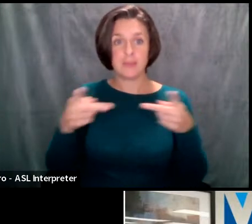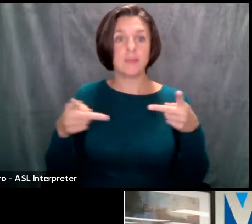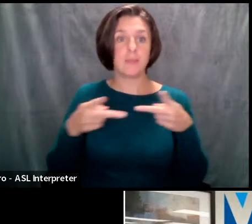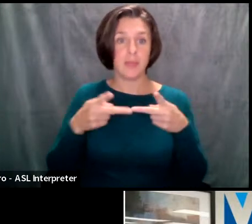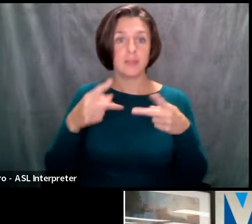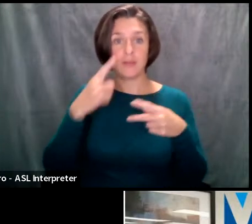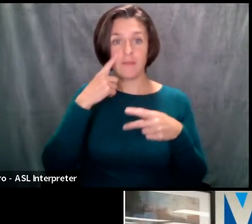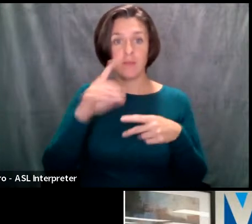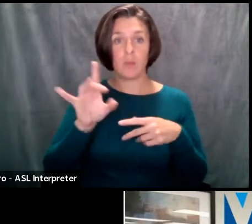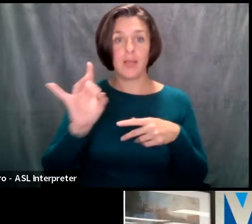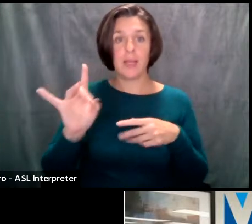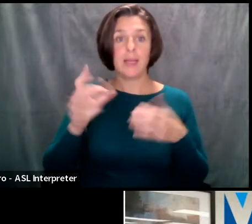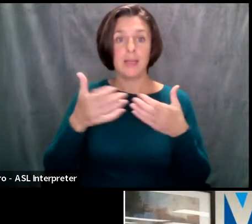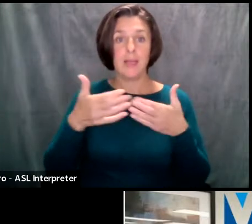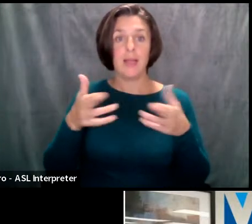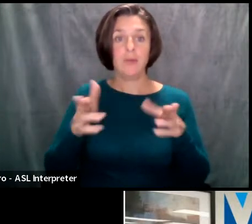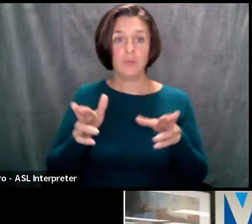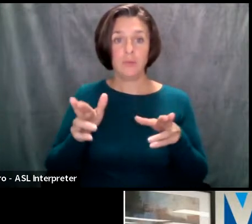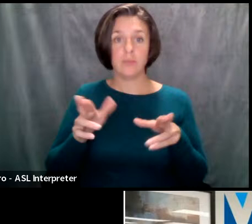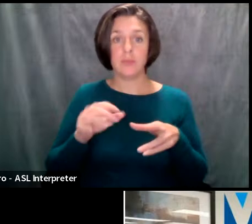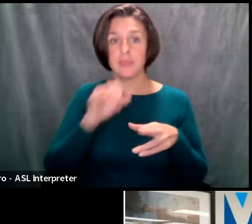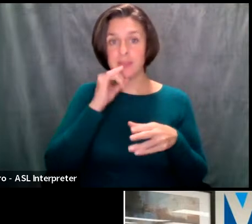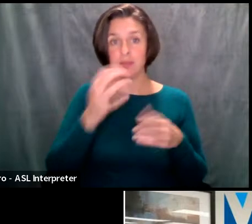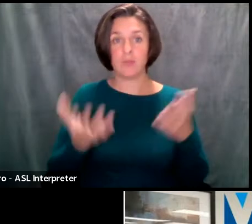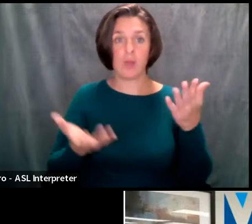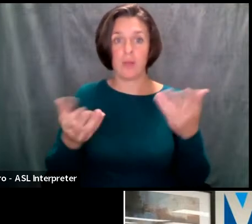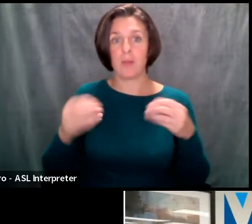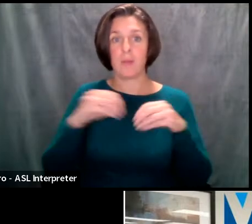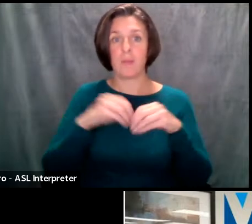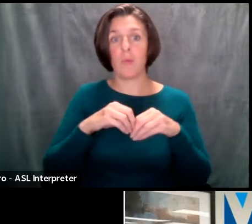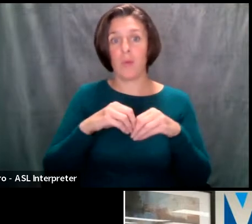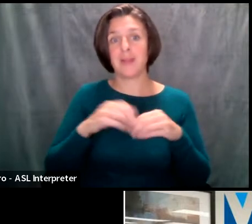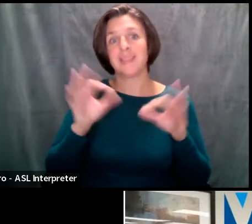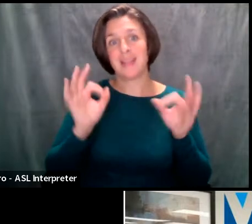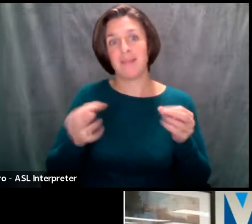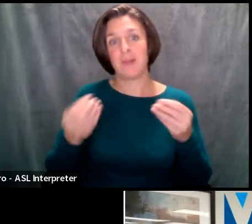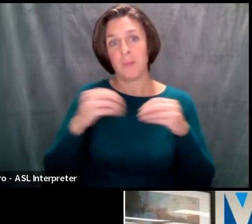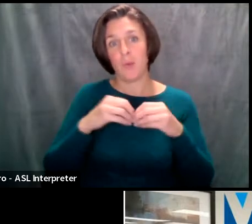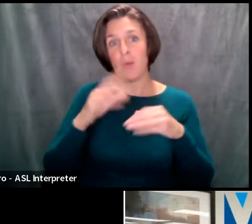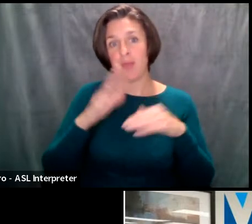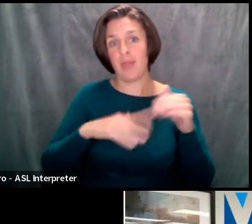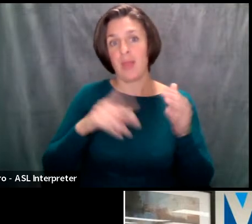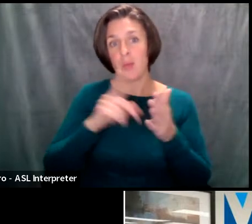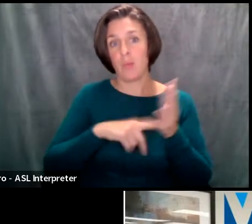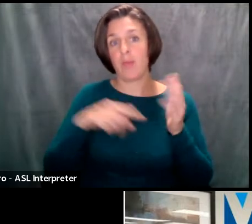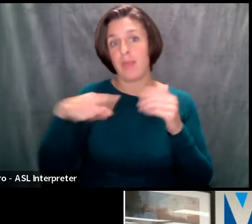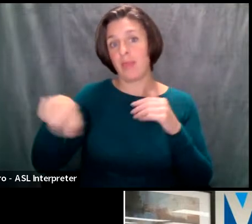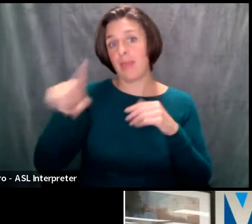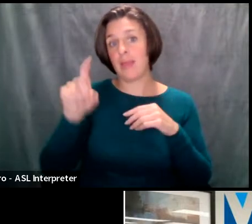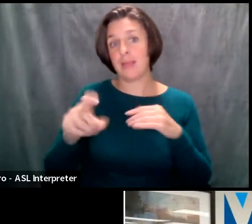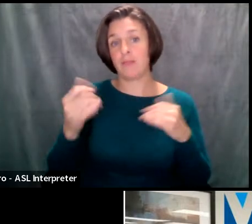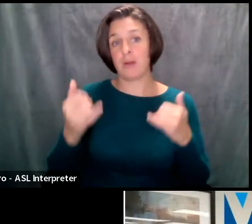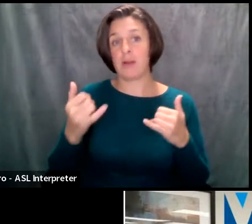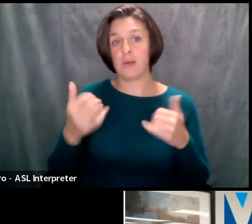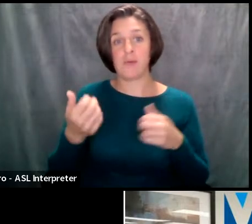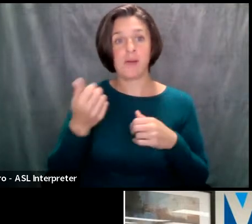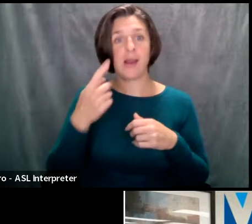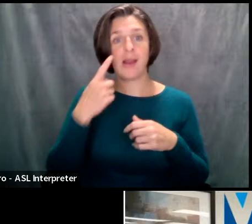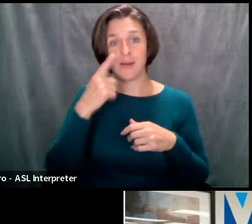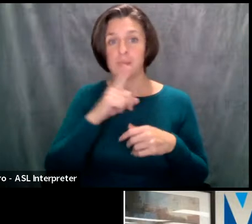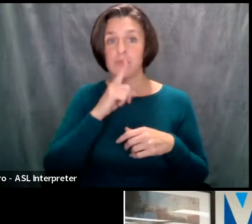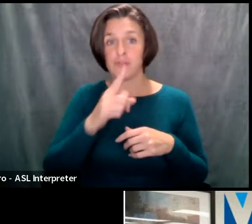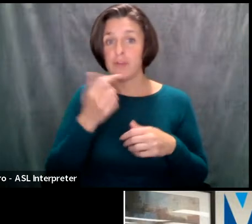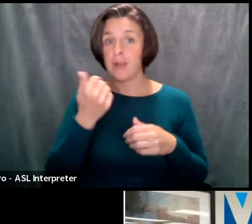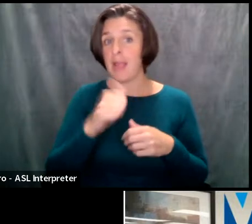8 classrooms for is probably more than is definitely more than what they need right now. I'm sure any good administrator would